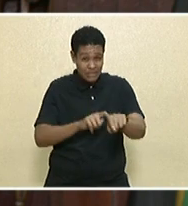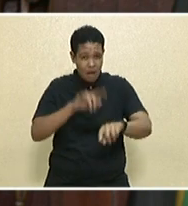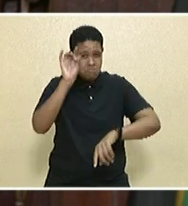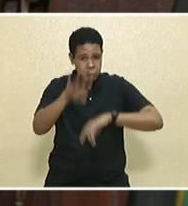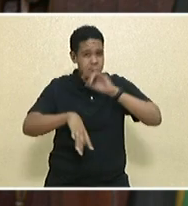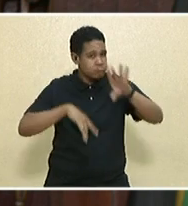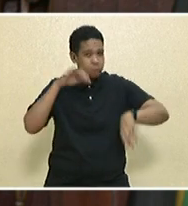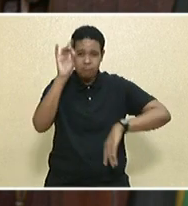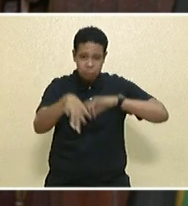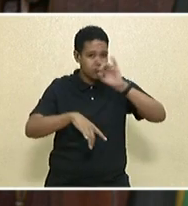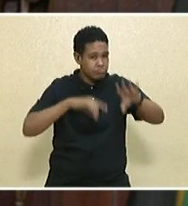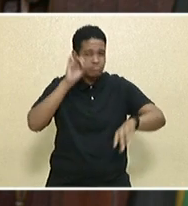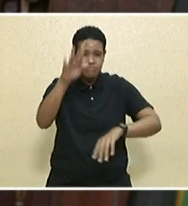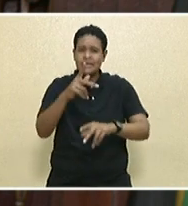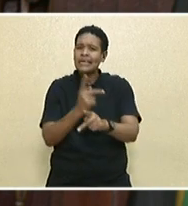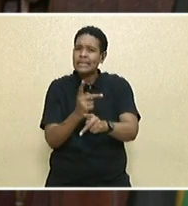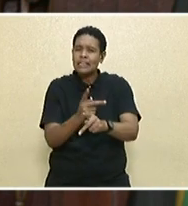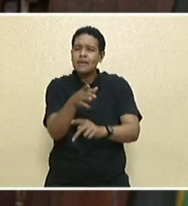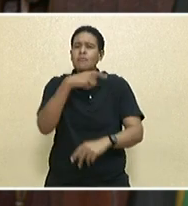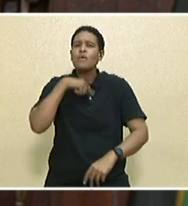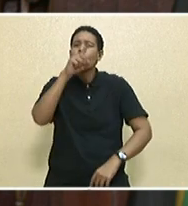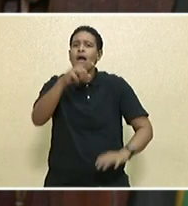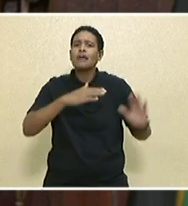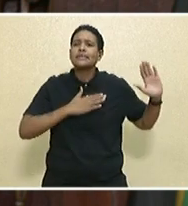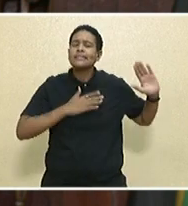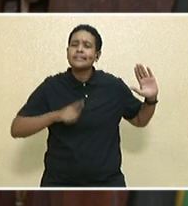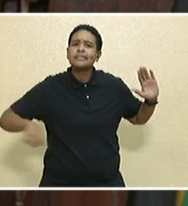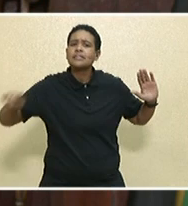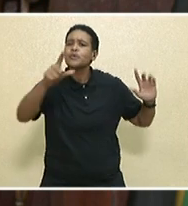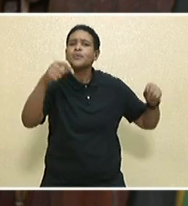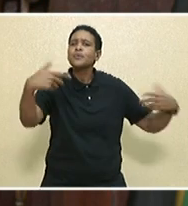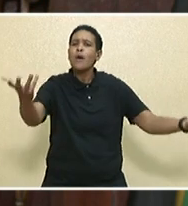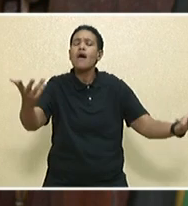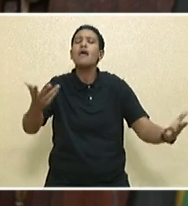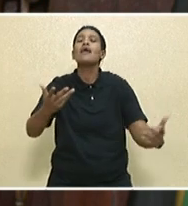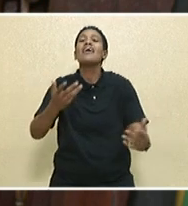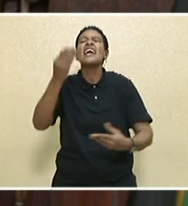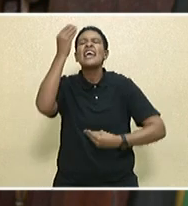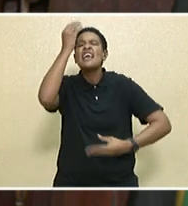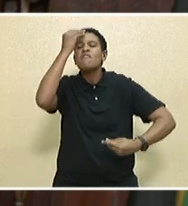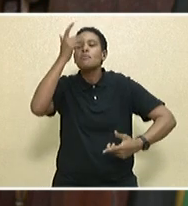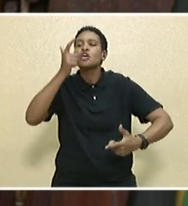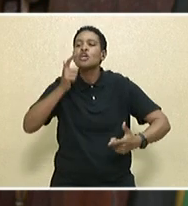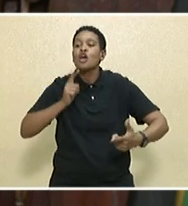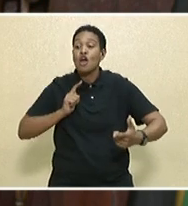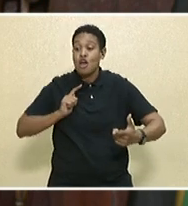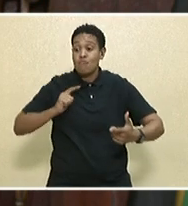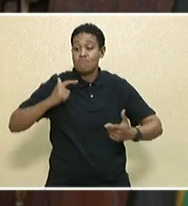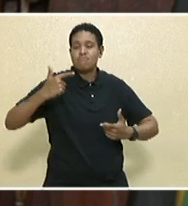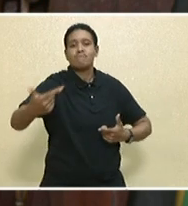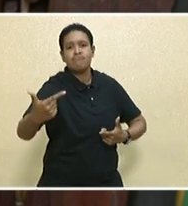And we are asking citizens to pass on information to the relevant